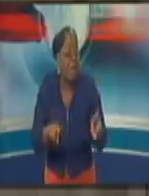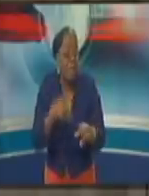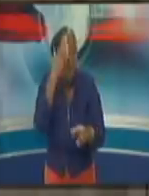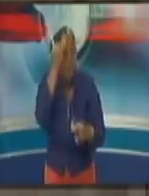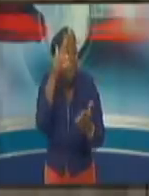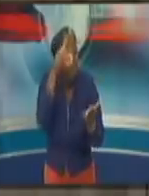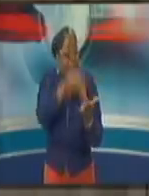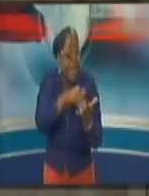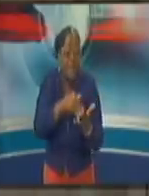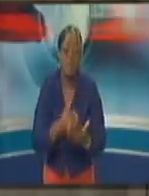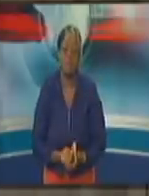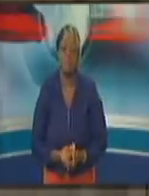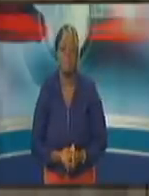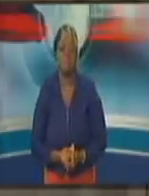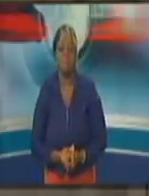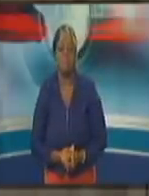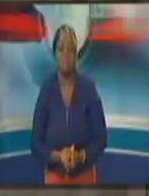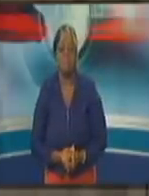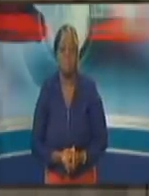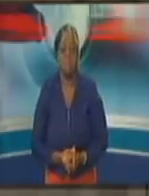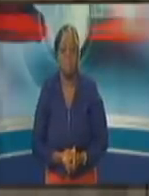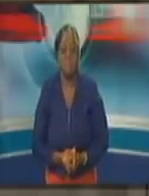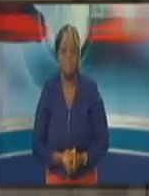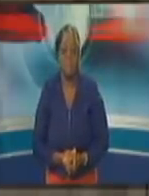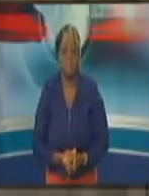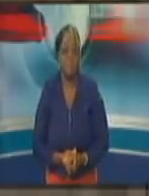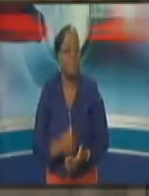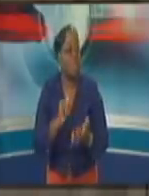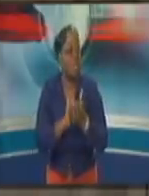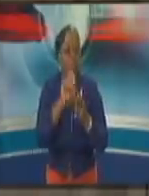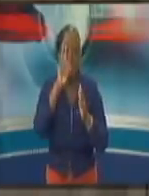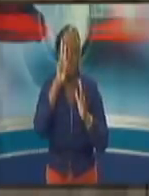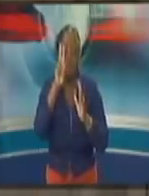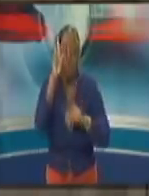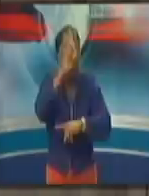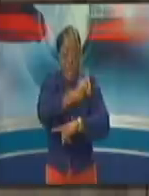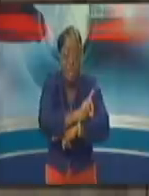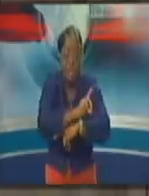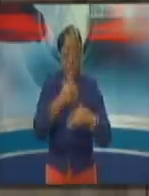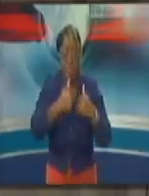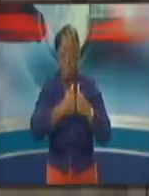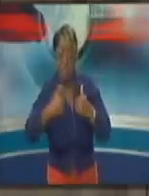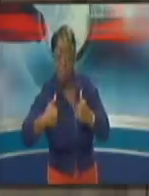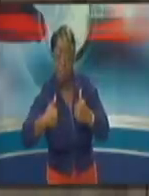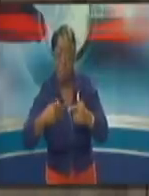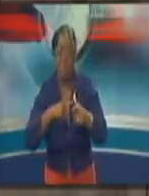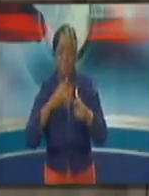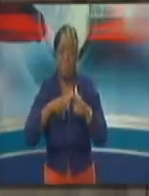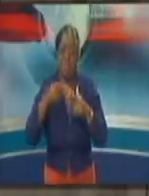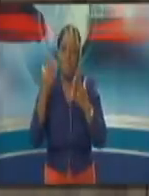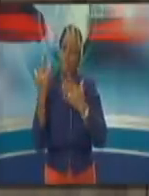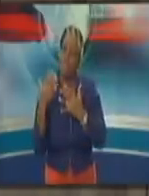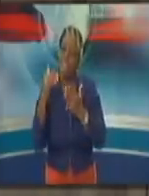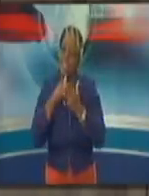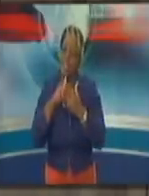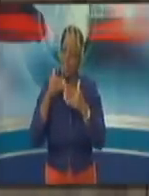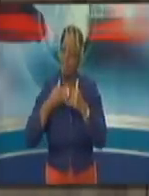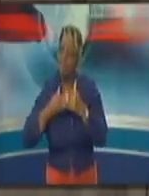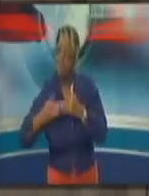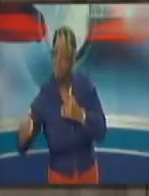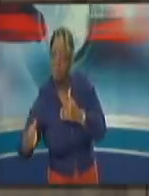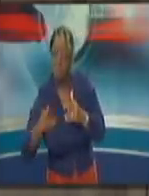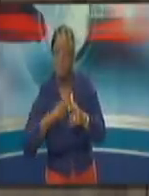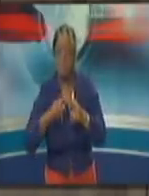have our two negatives 24 hours apart, and then having that wait in before to ensure that people don't become positive after we discharge